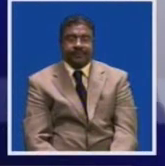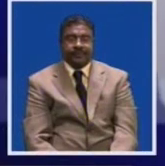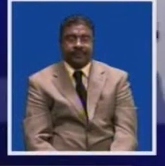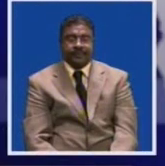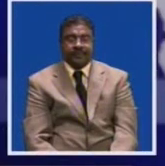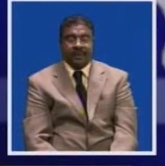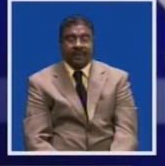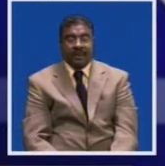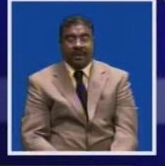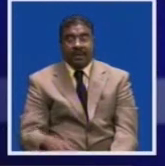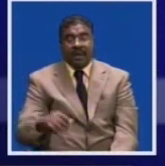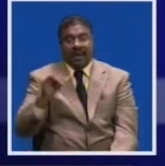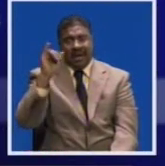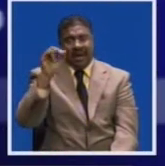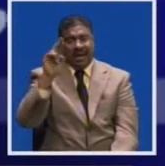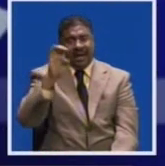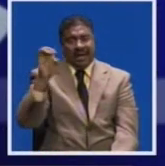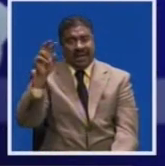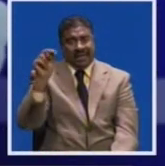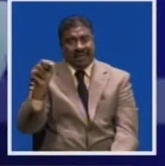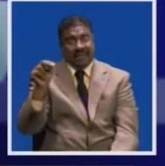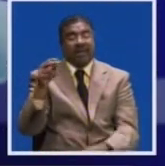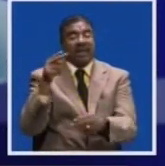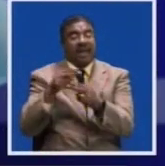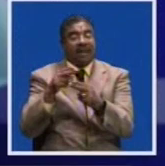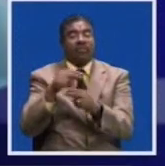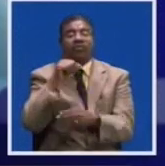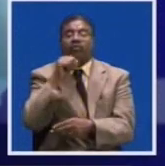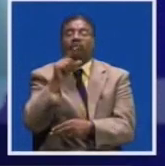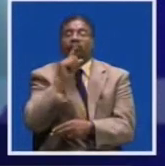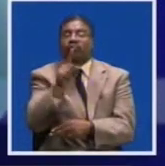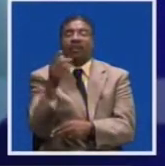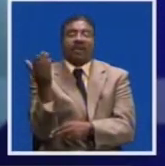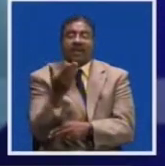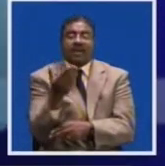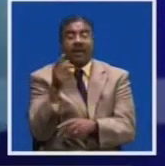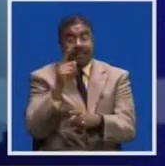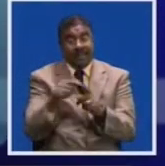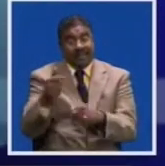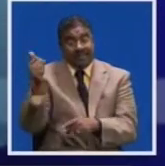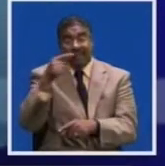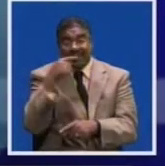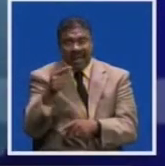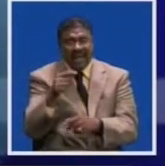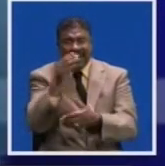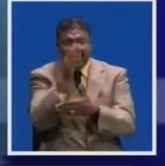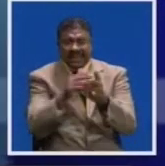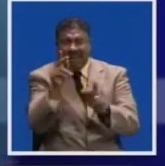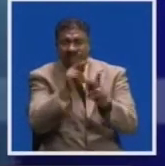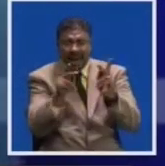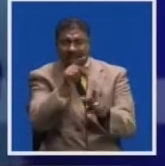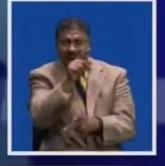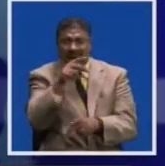Now, 30-year-old Irene Manda, not her real name, has implored people in risky behaviors to consider taking